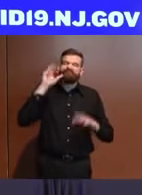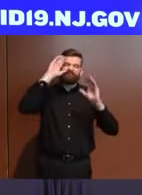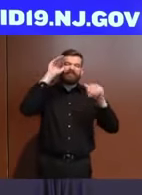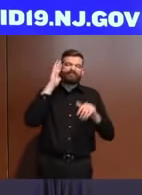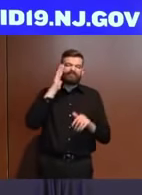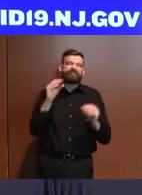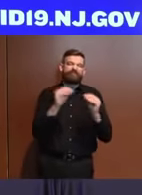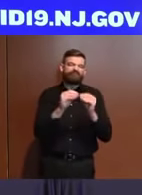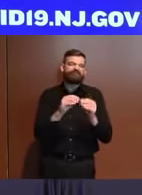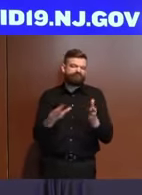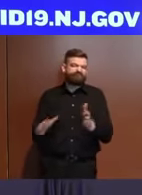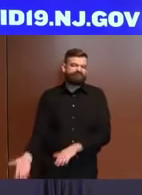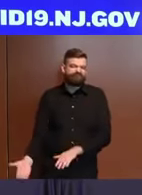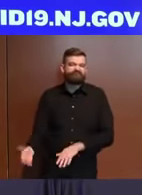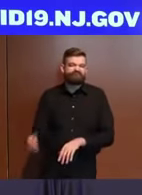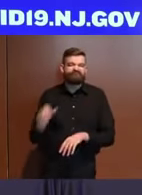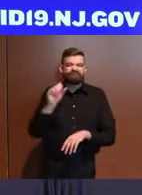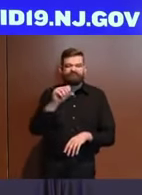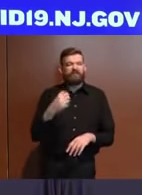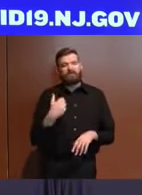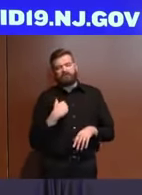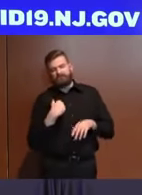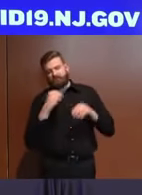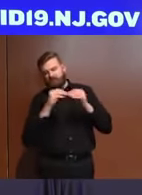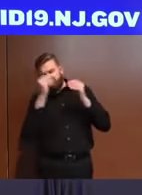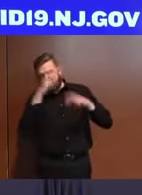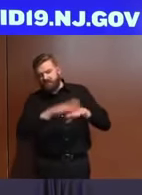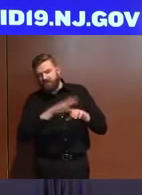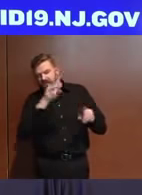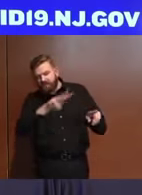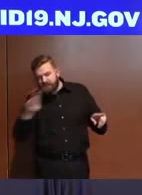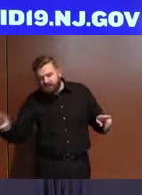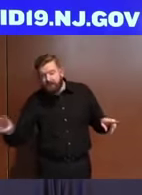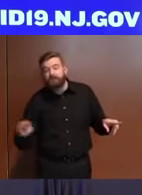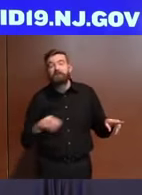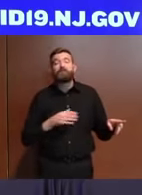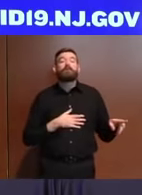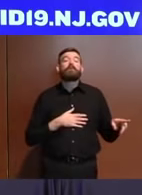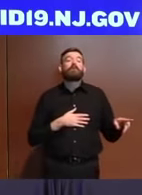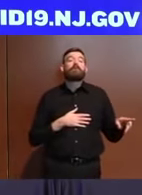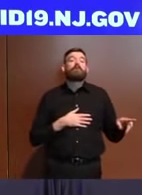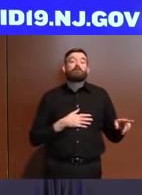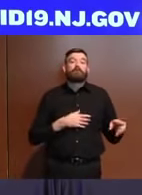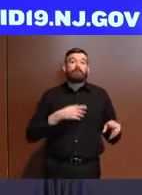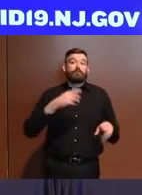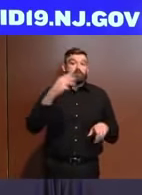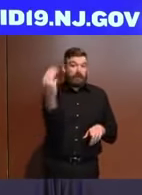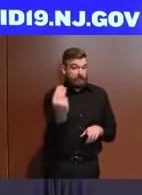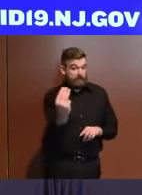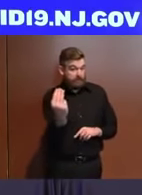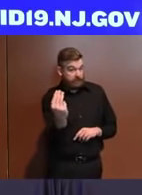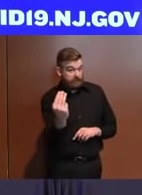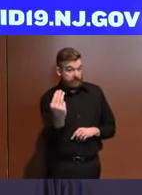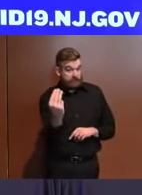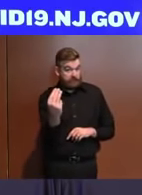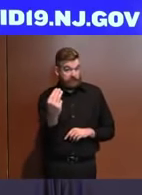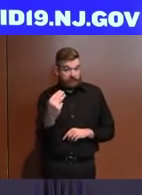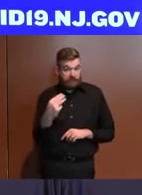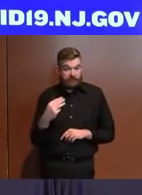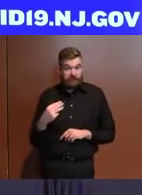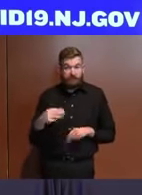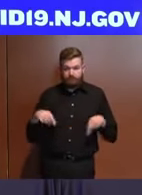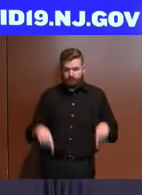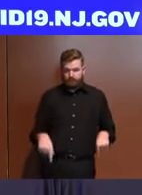electronically. And then one other program note, starting on Monday, we will be back here daily at the